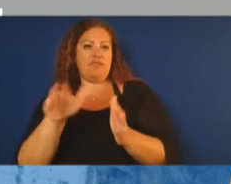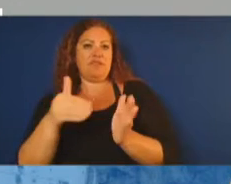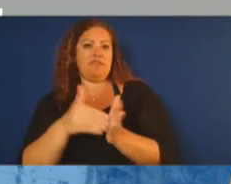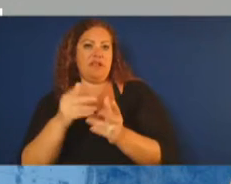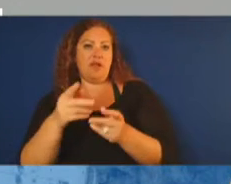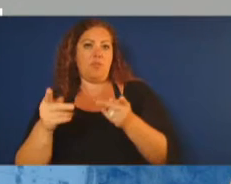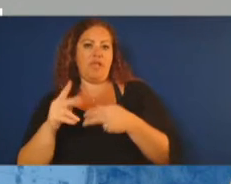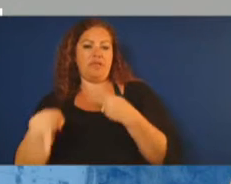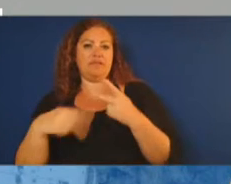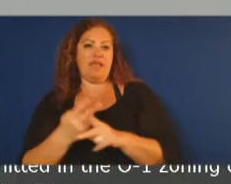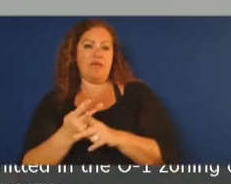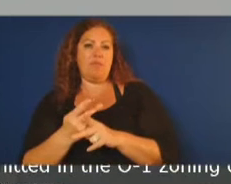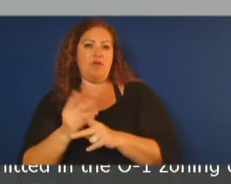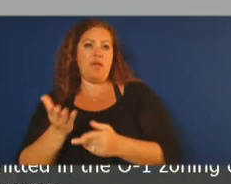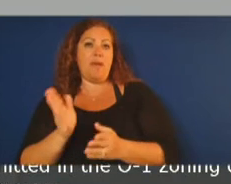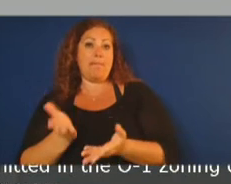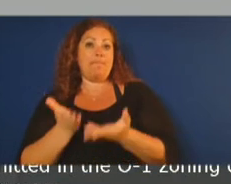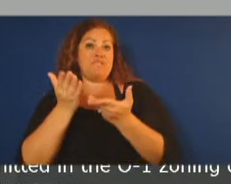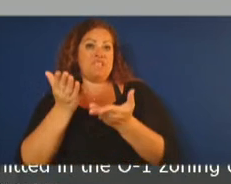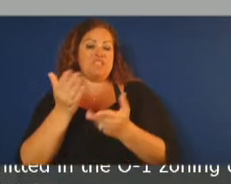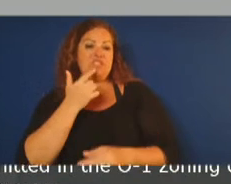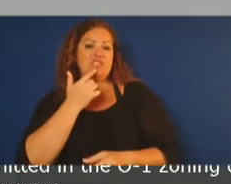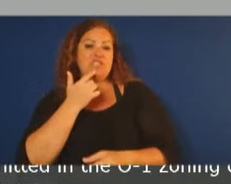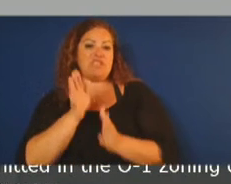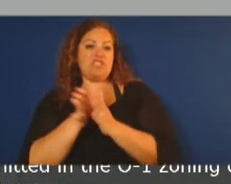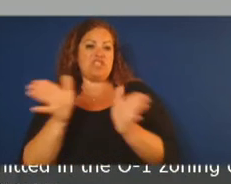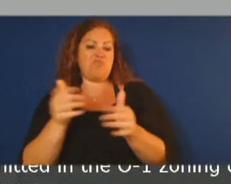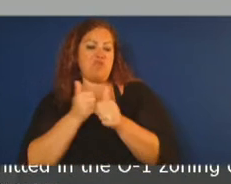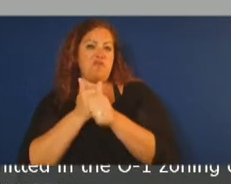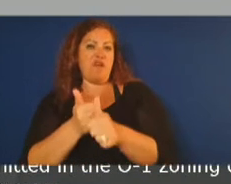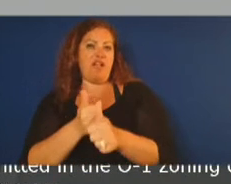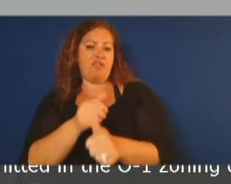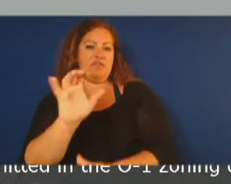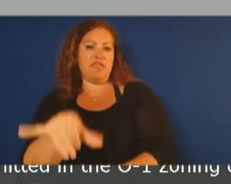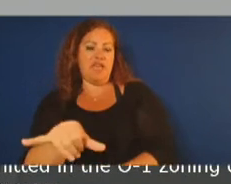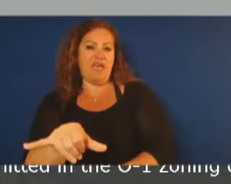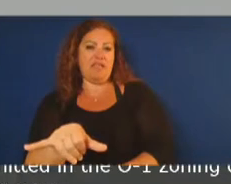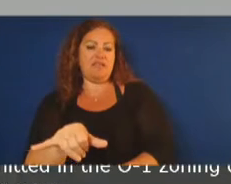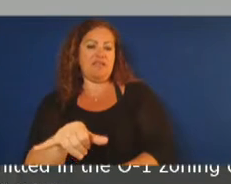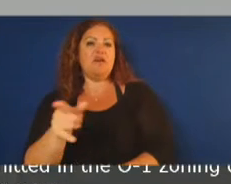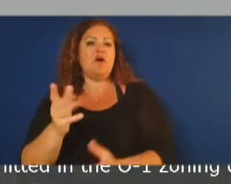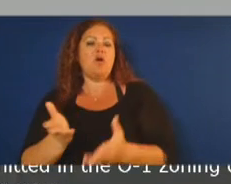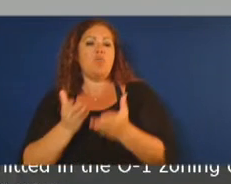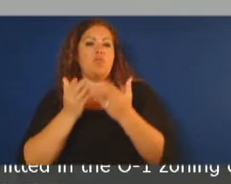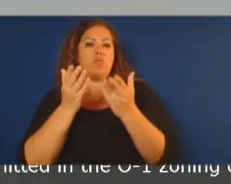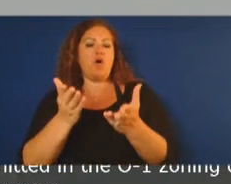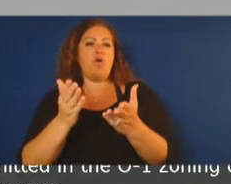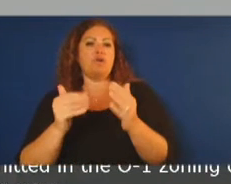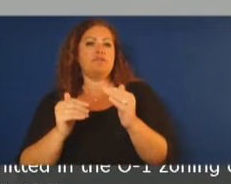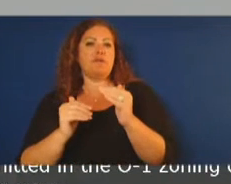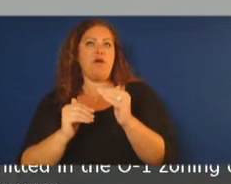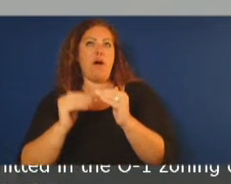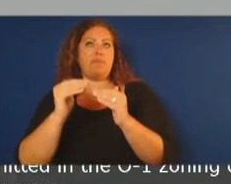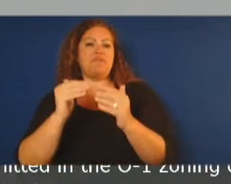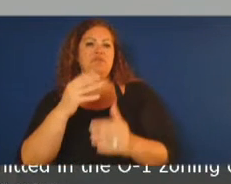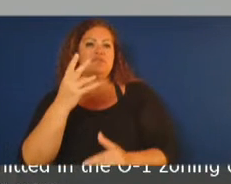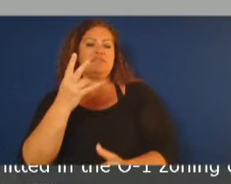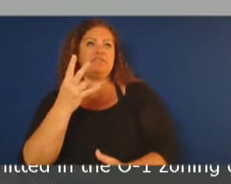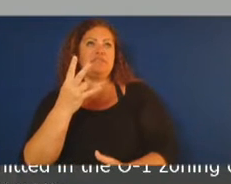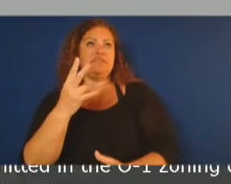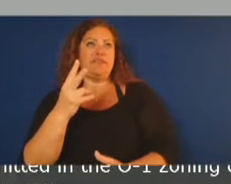the petition request would be uh generally consistent with that uh does propose up to uh 17